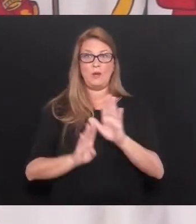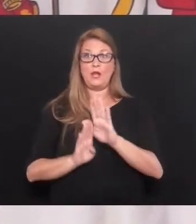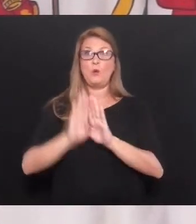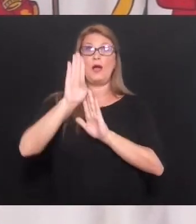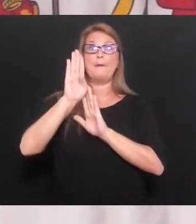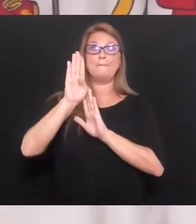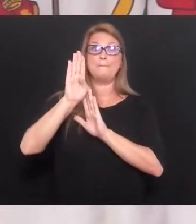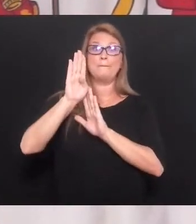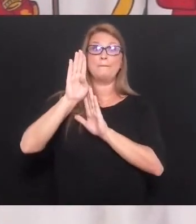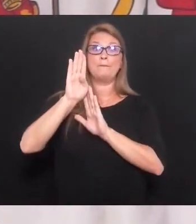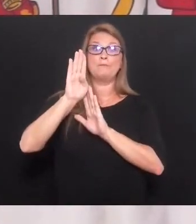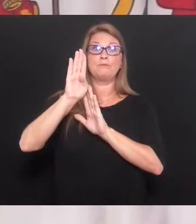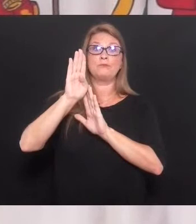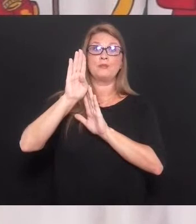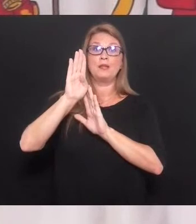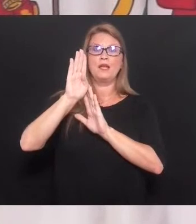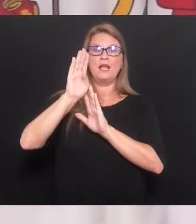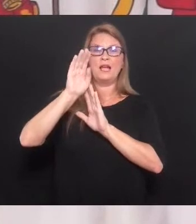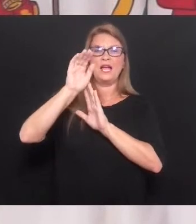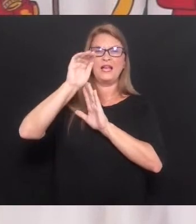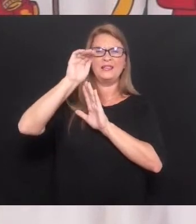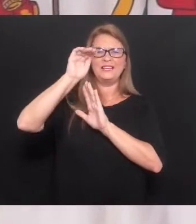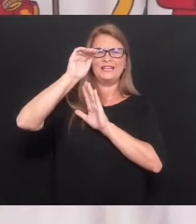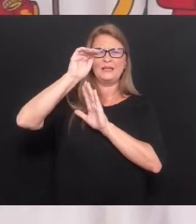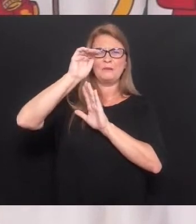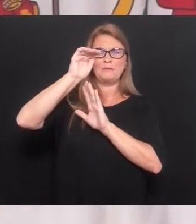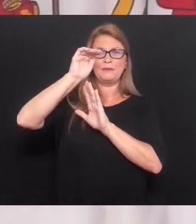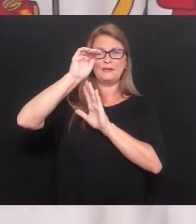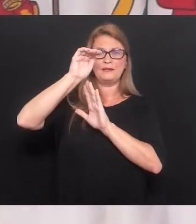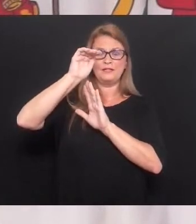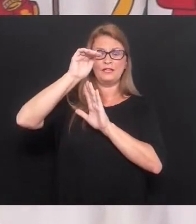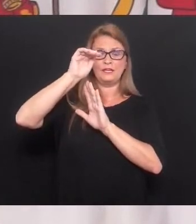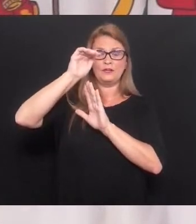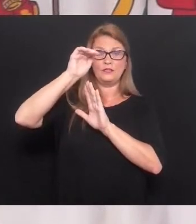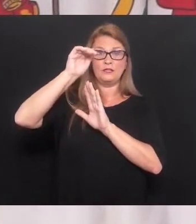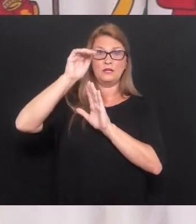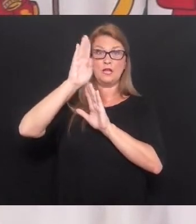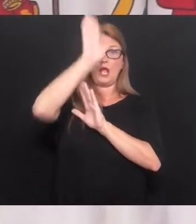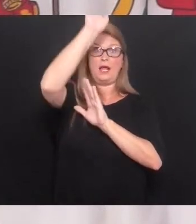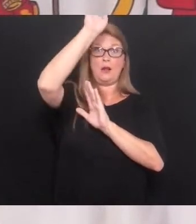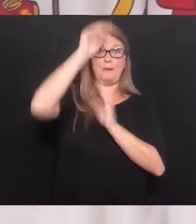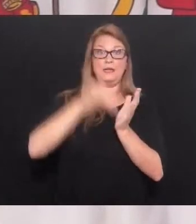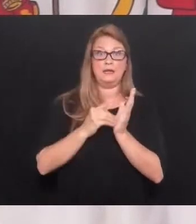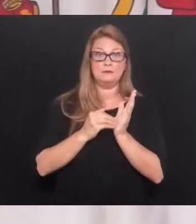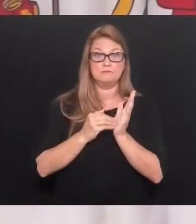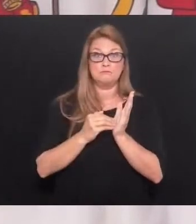up, and you may have a little teeny pause or a little teeny click down, and it may go up more.